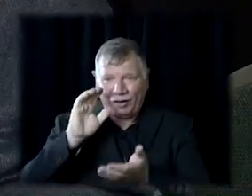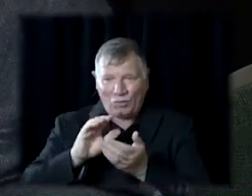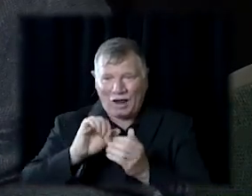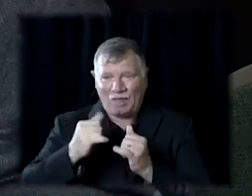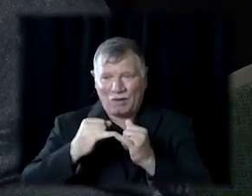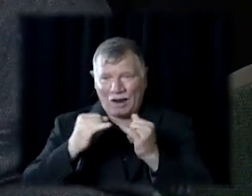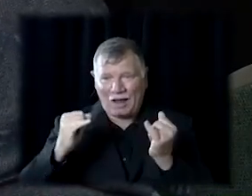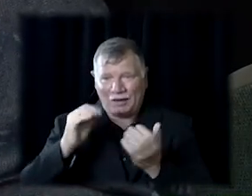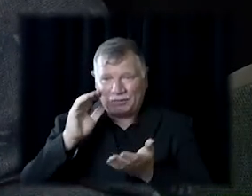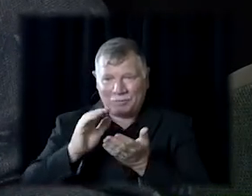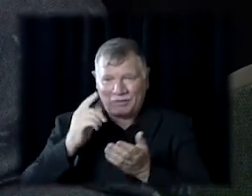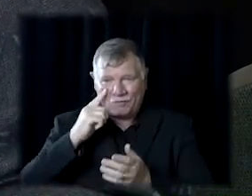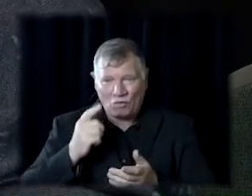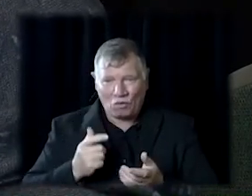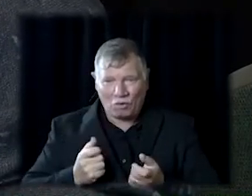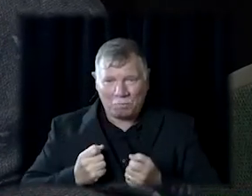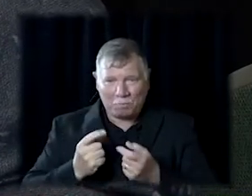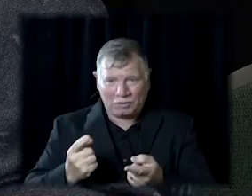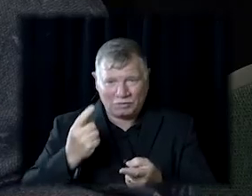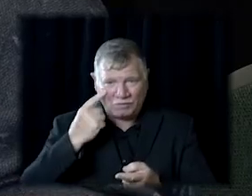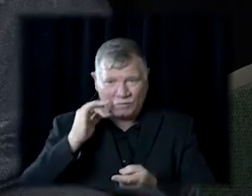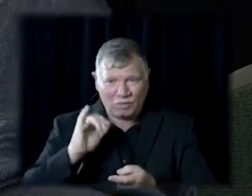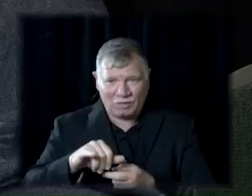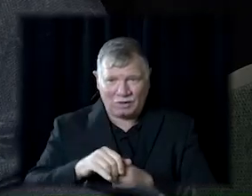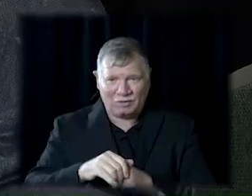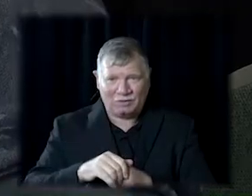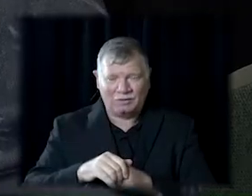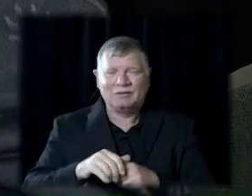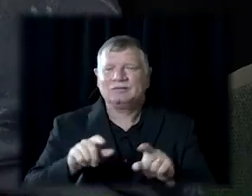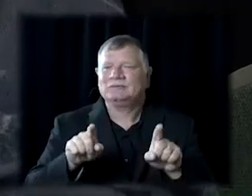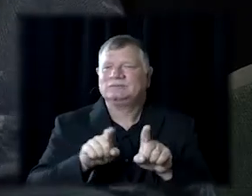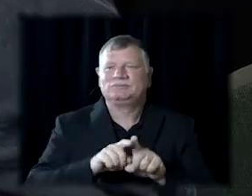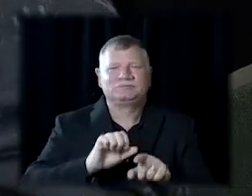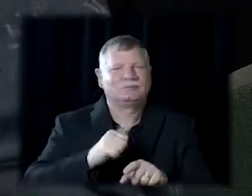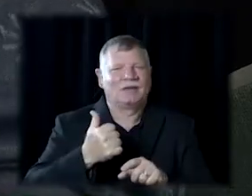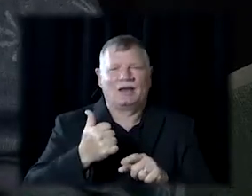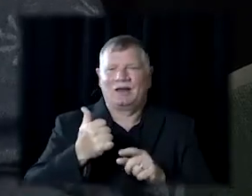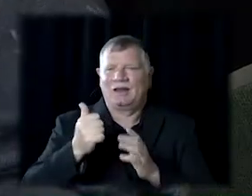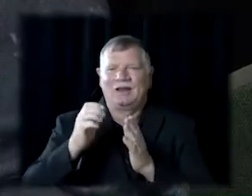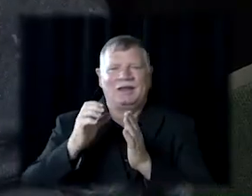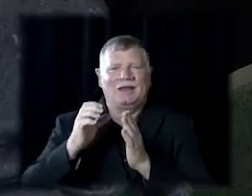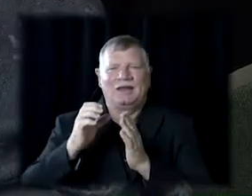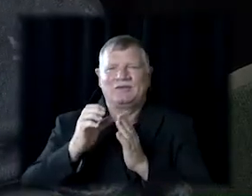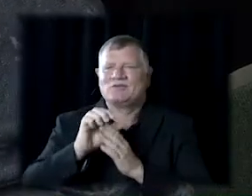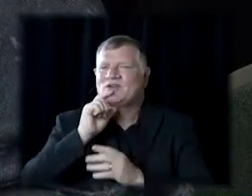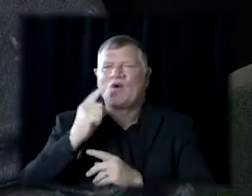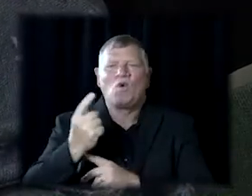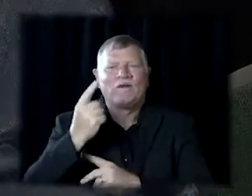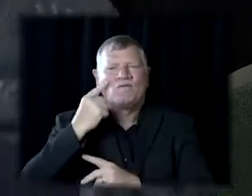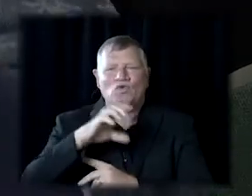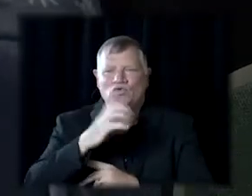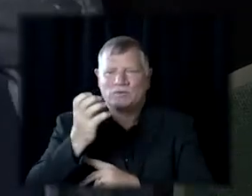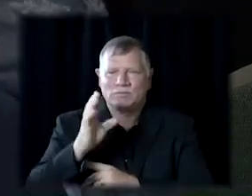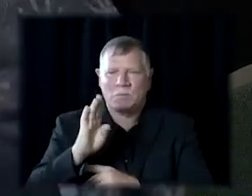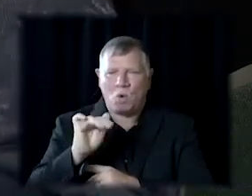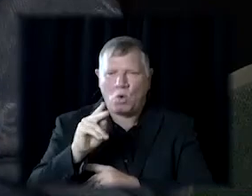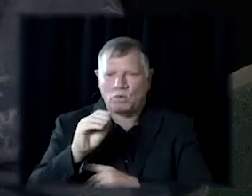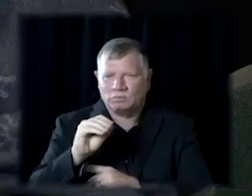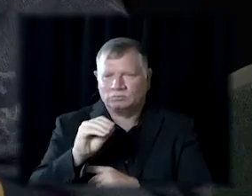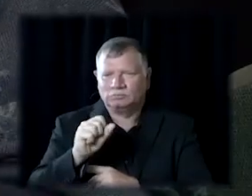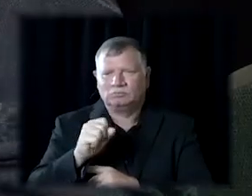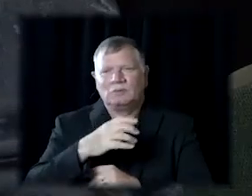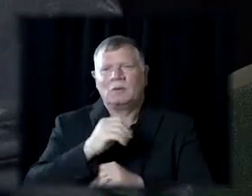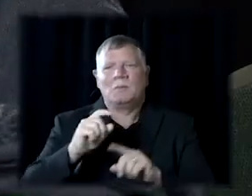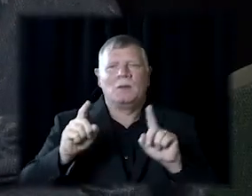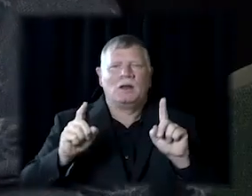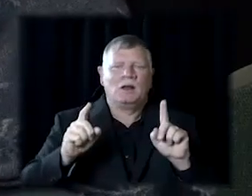of the budget for that overspending. And that would be the same in any category. It's not unique to the Christmas bonus, but in any line